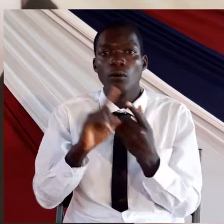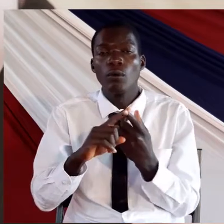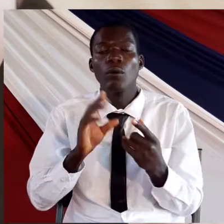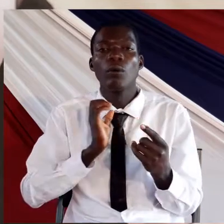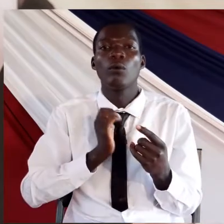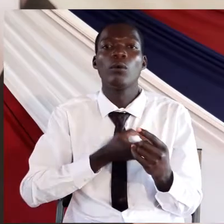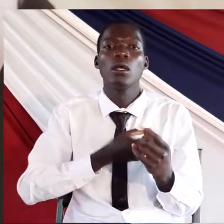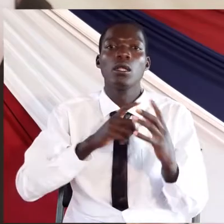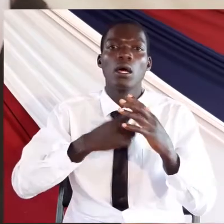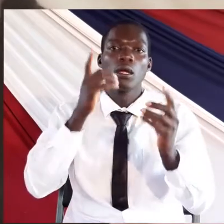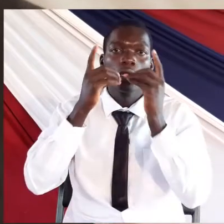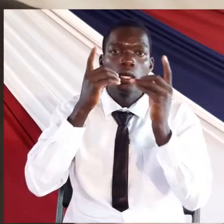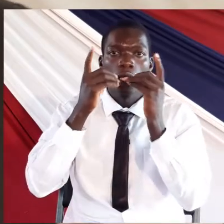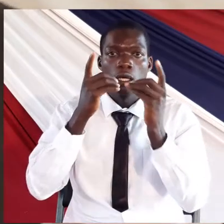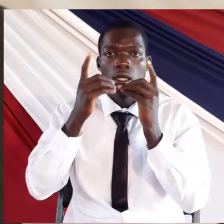our discussion,